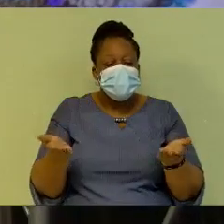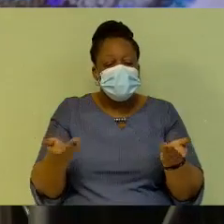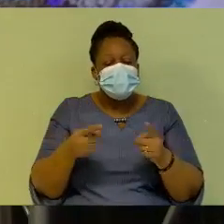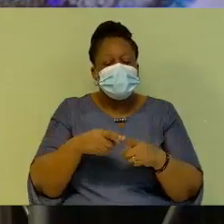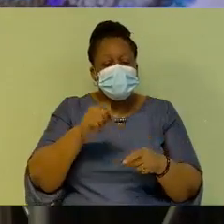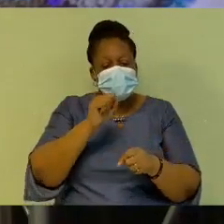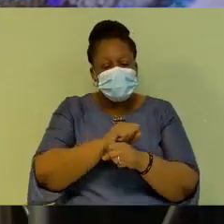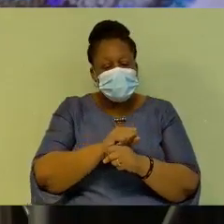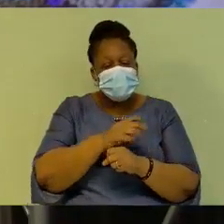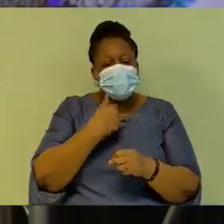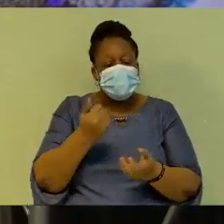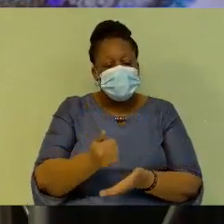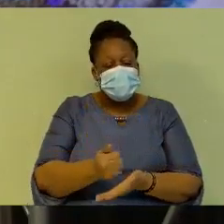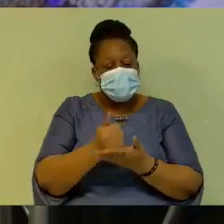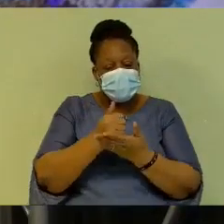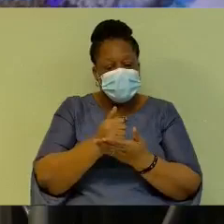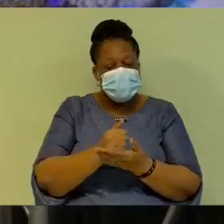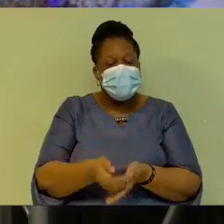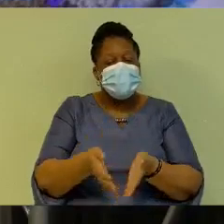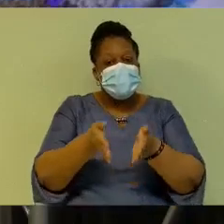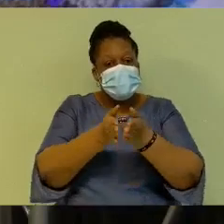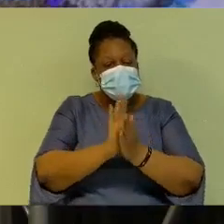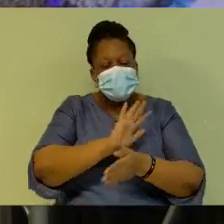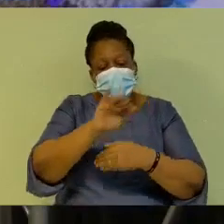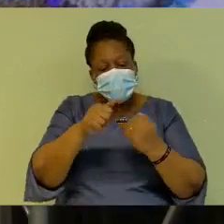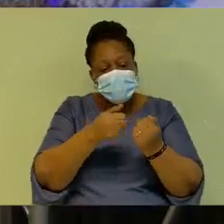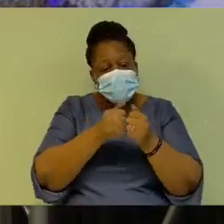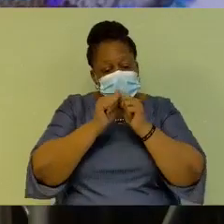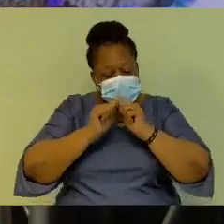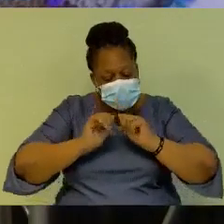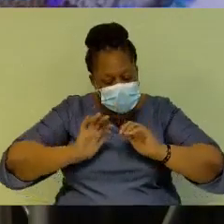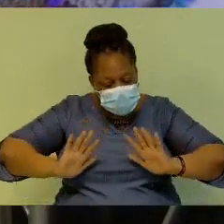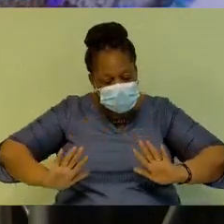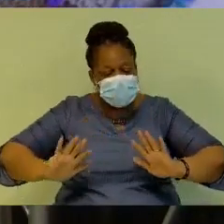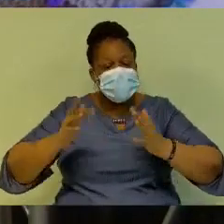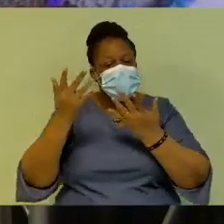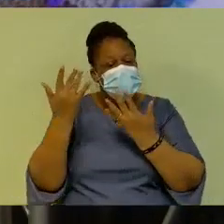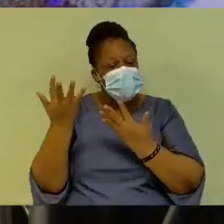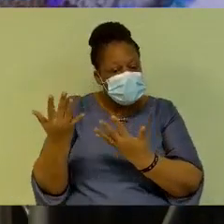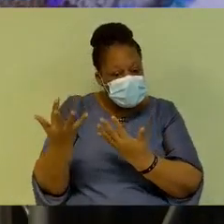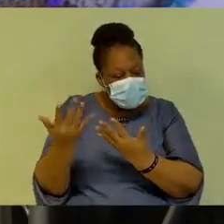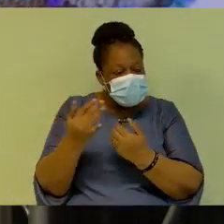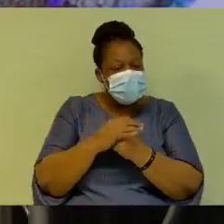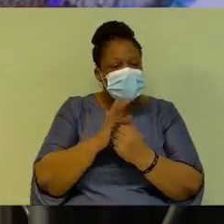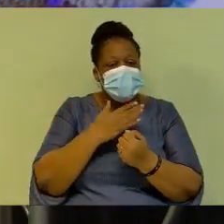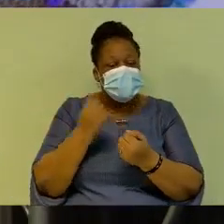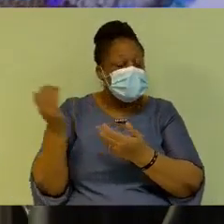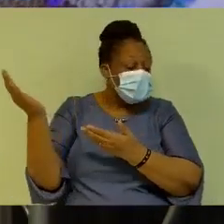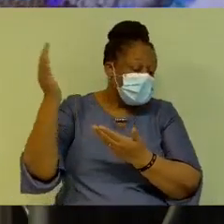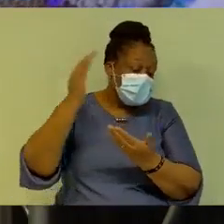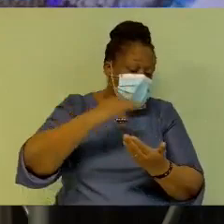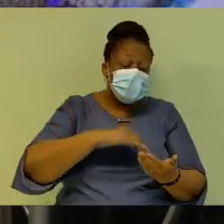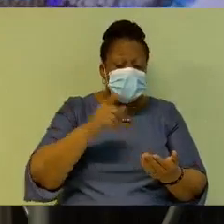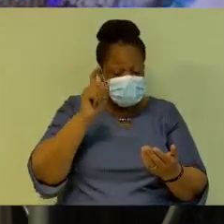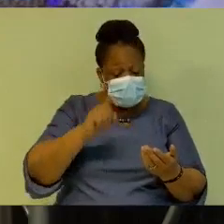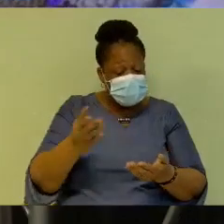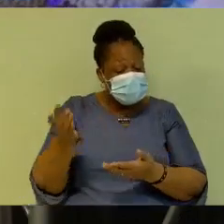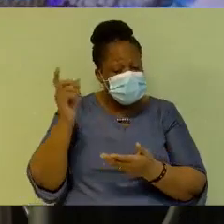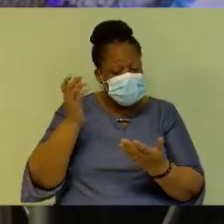ask everyone is a little patience. We said early on we needed help. We brought the help in. We